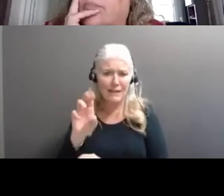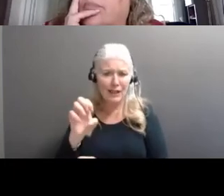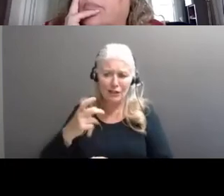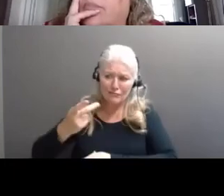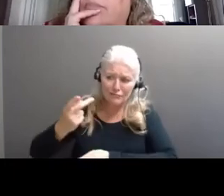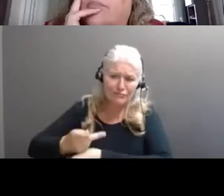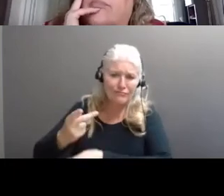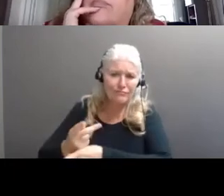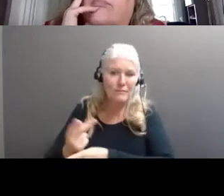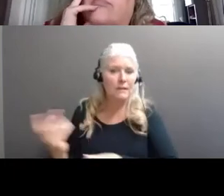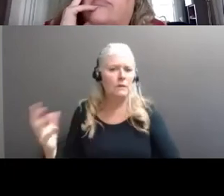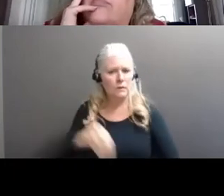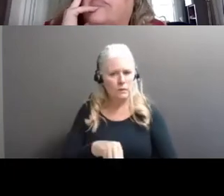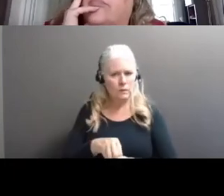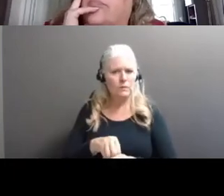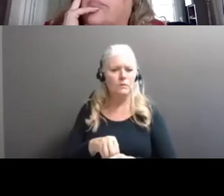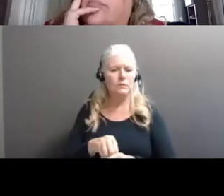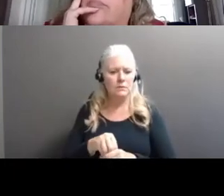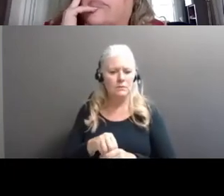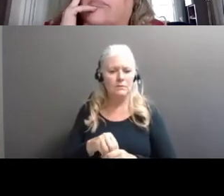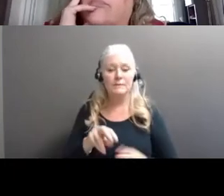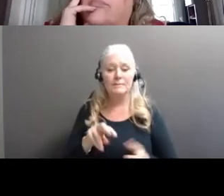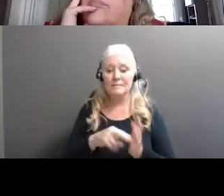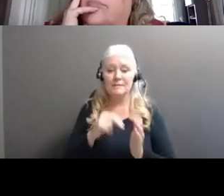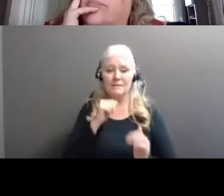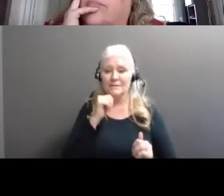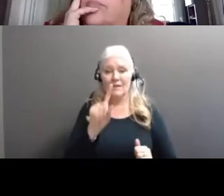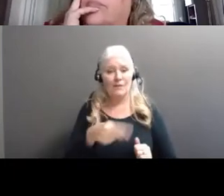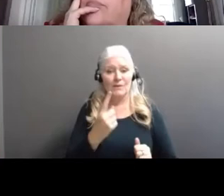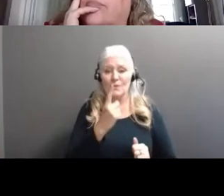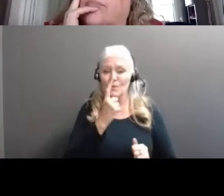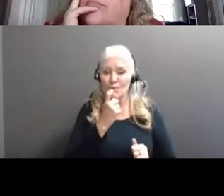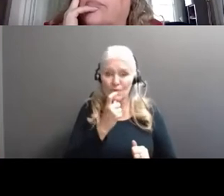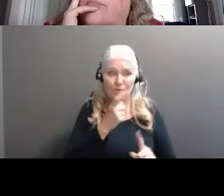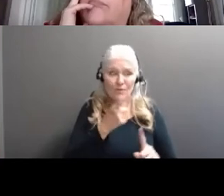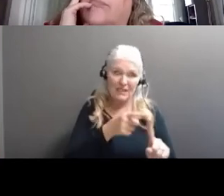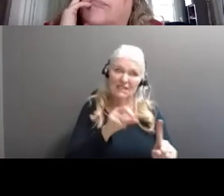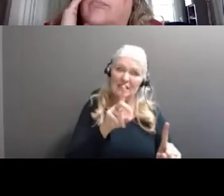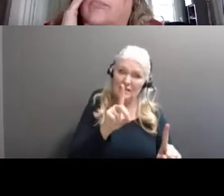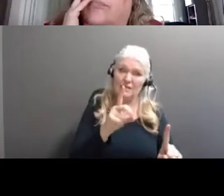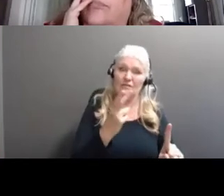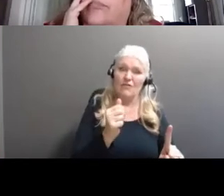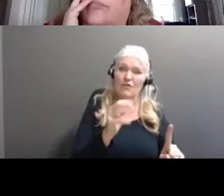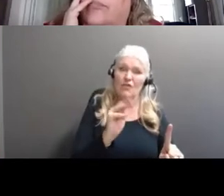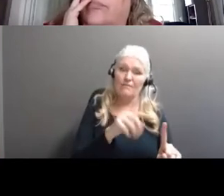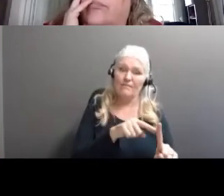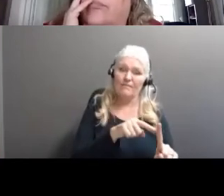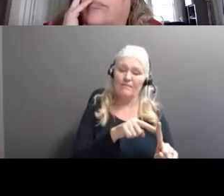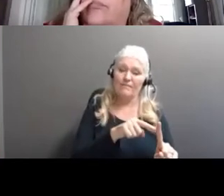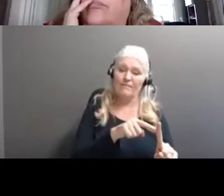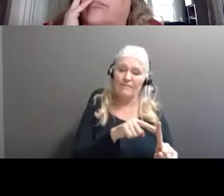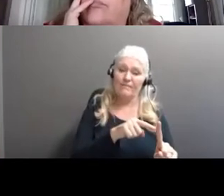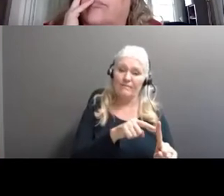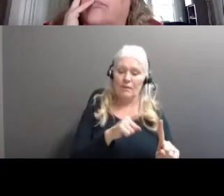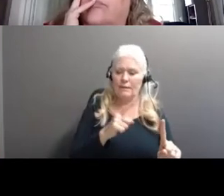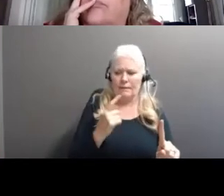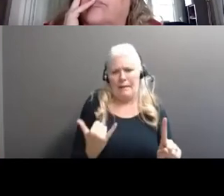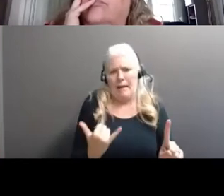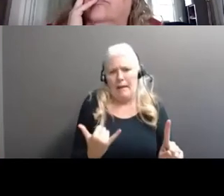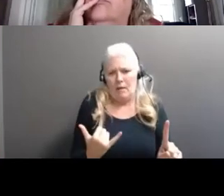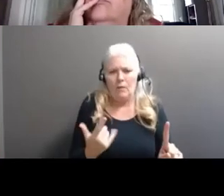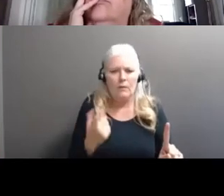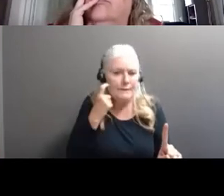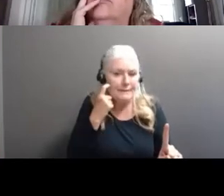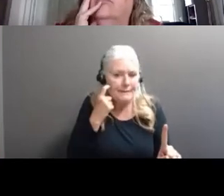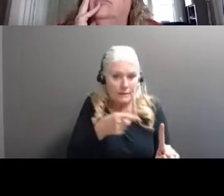of the plan? That means it can't just be the person who caused the harm, the immediate harm in the process,